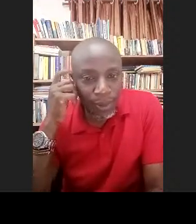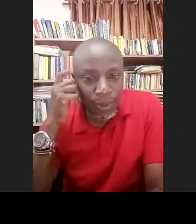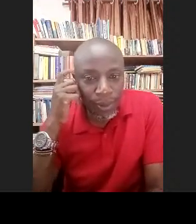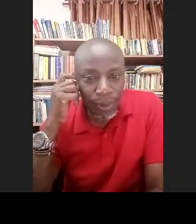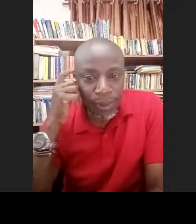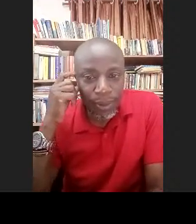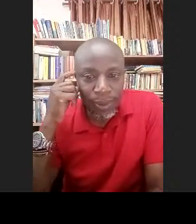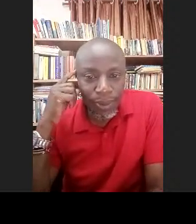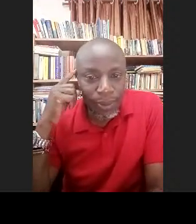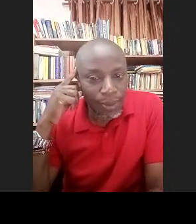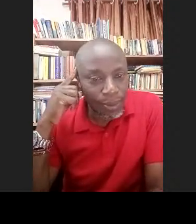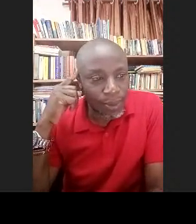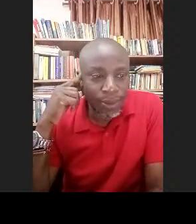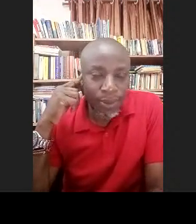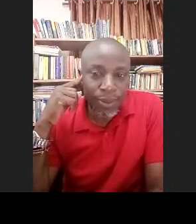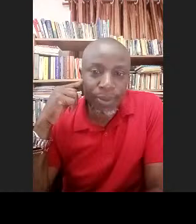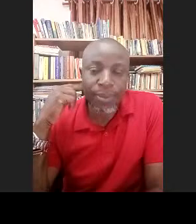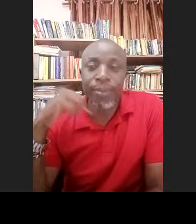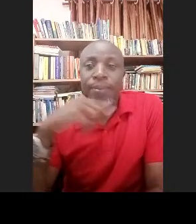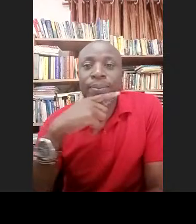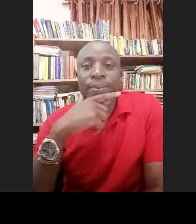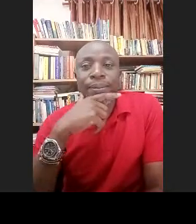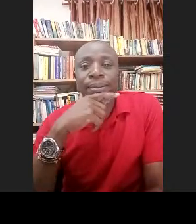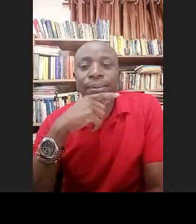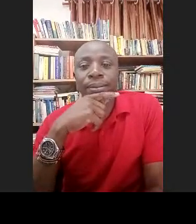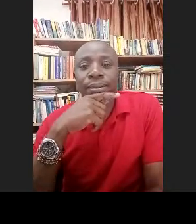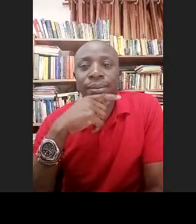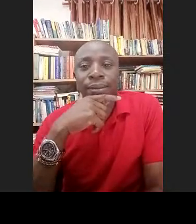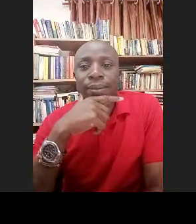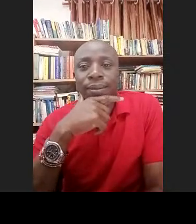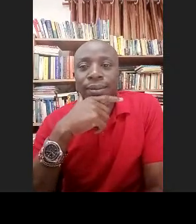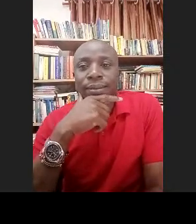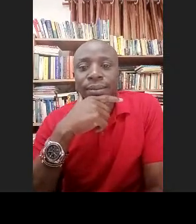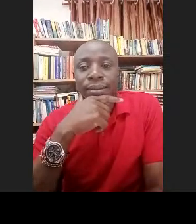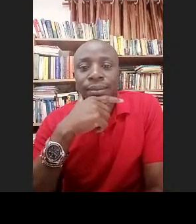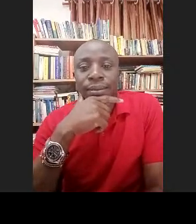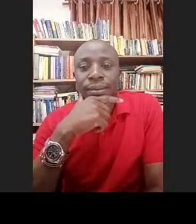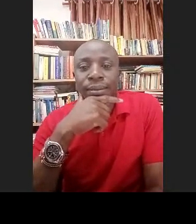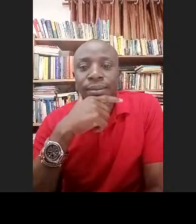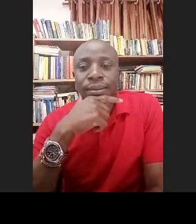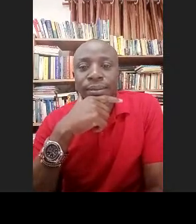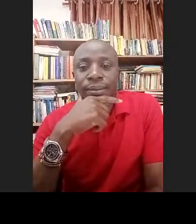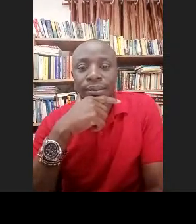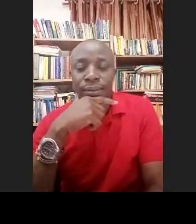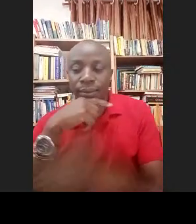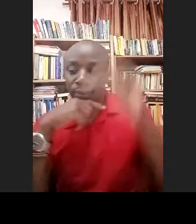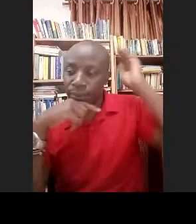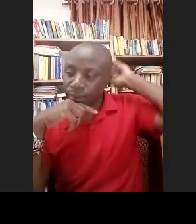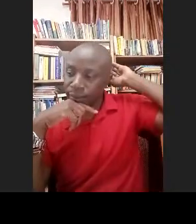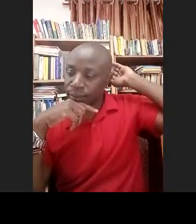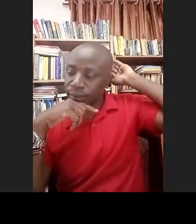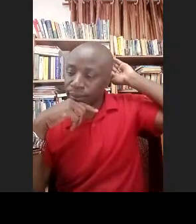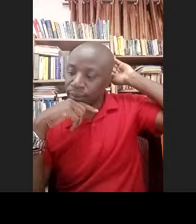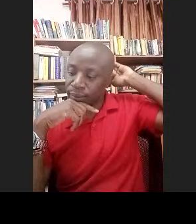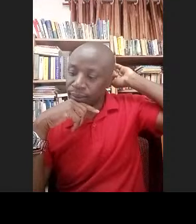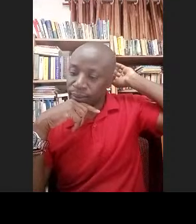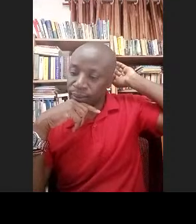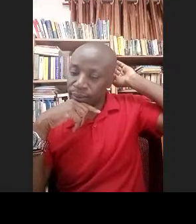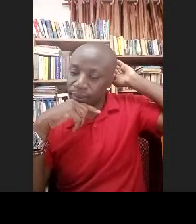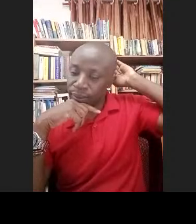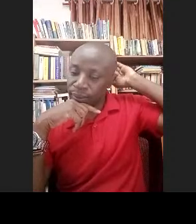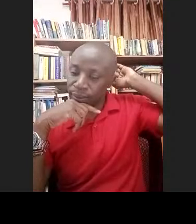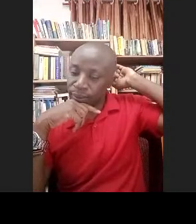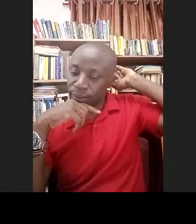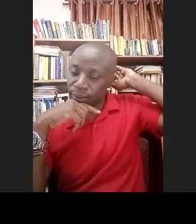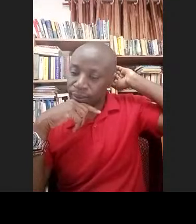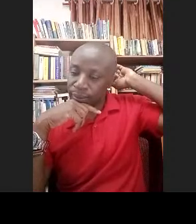help submit her request instead and has been seen engaging in personal activities. What would be the appropriate way to